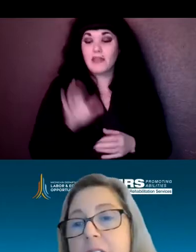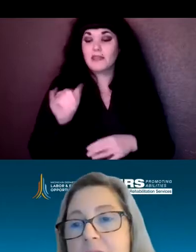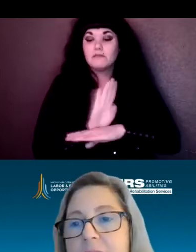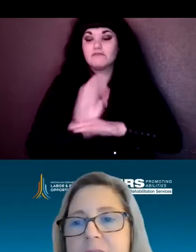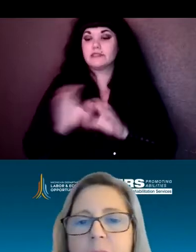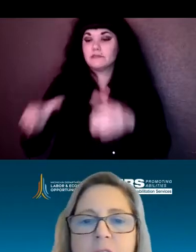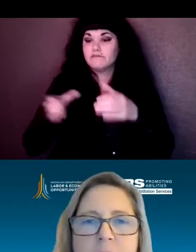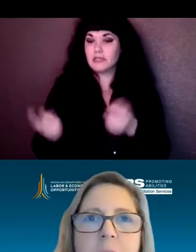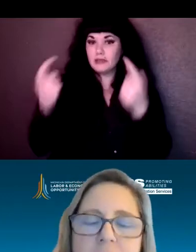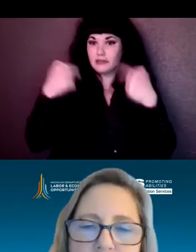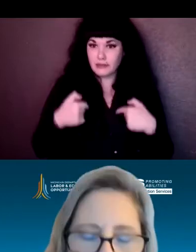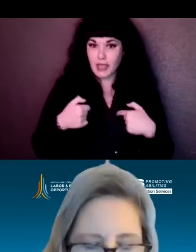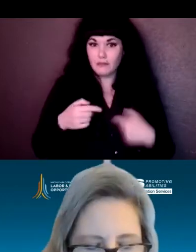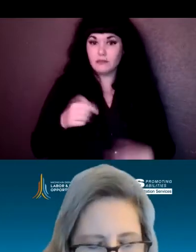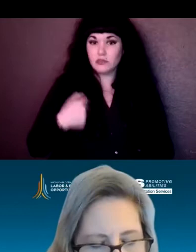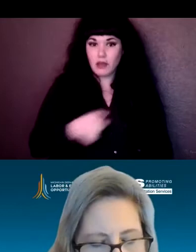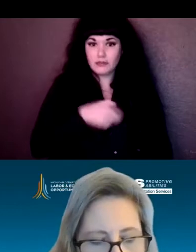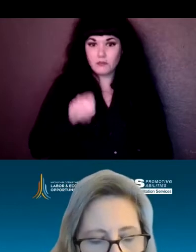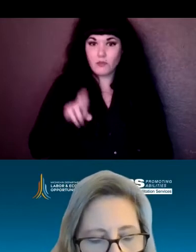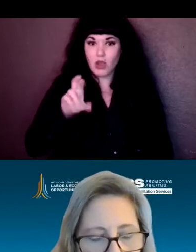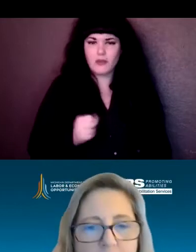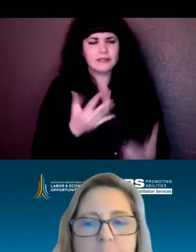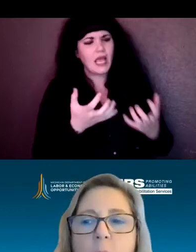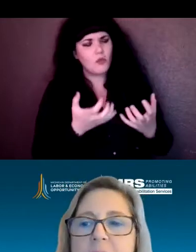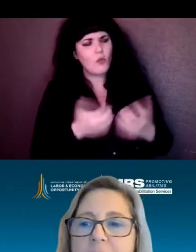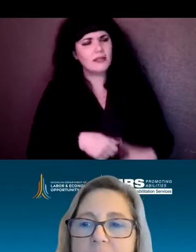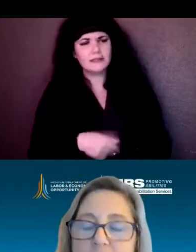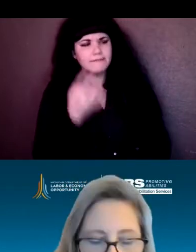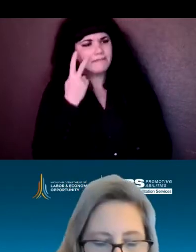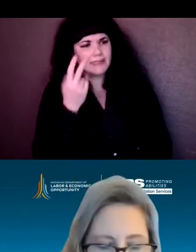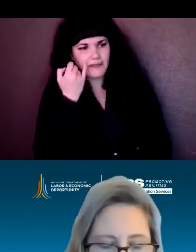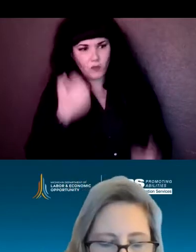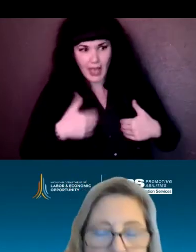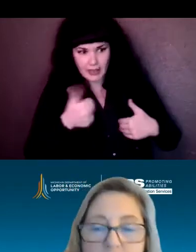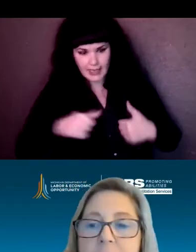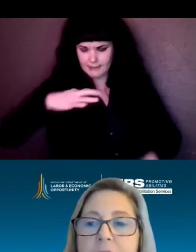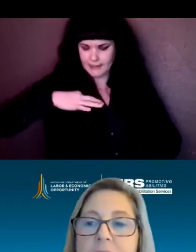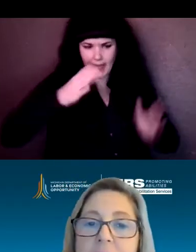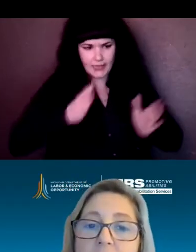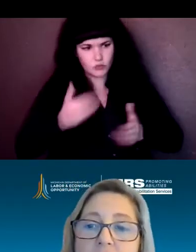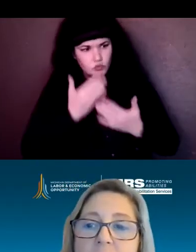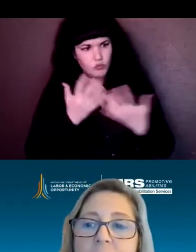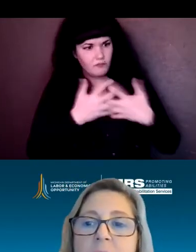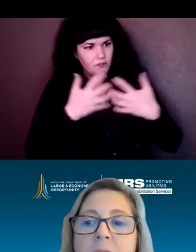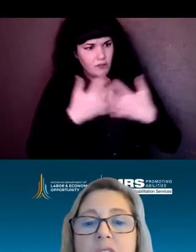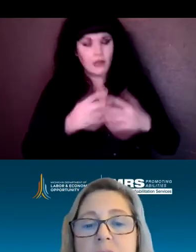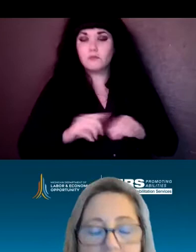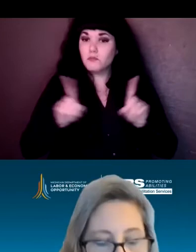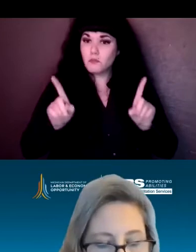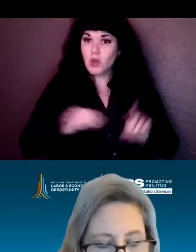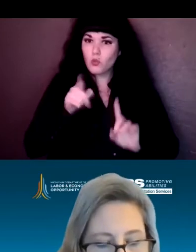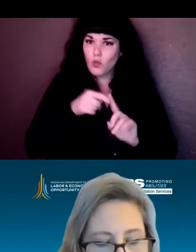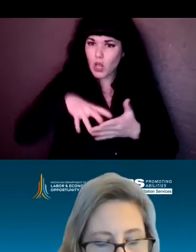job candidates, and we talked about the different positions they had. But once I got to know this company and learned about their technology and took